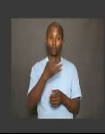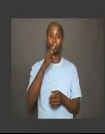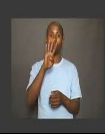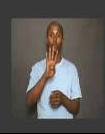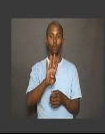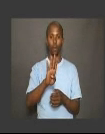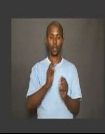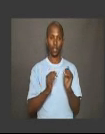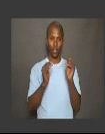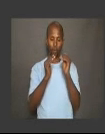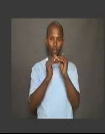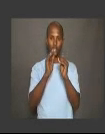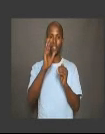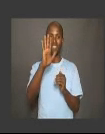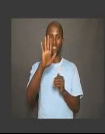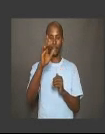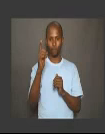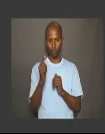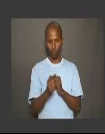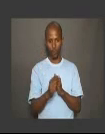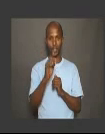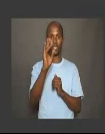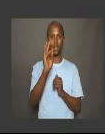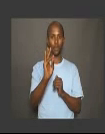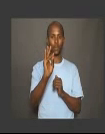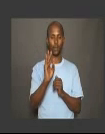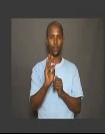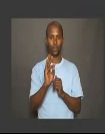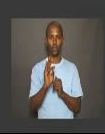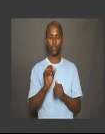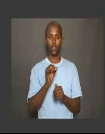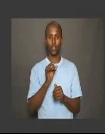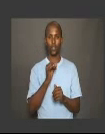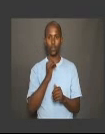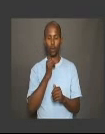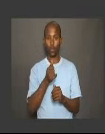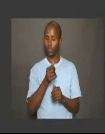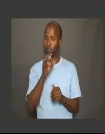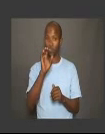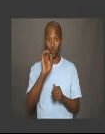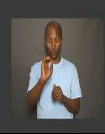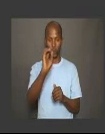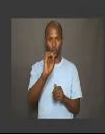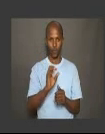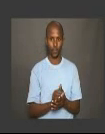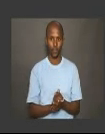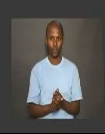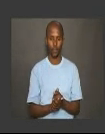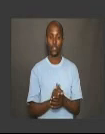3. F of 4 equals 5 over 7, not